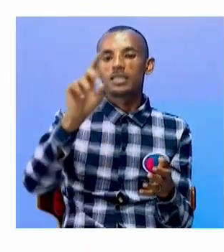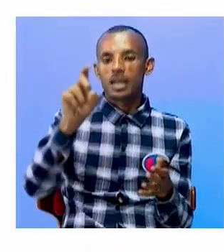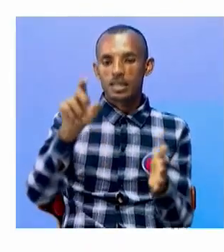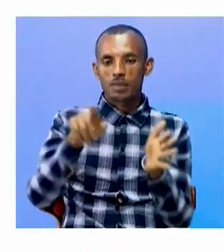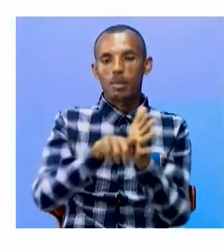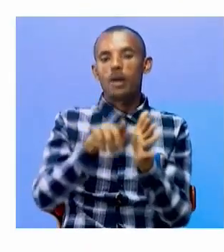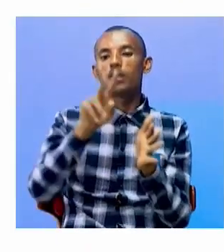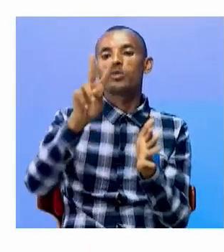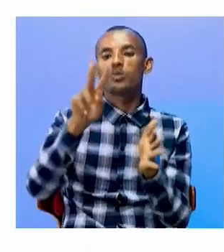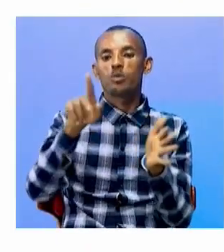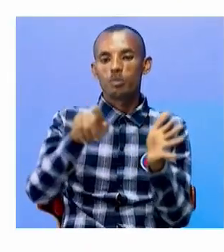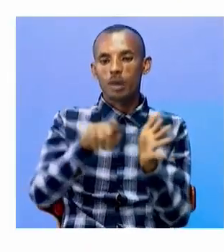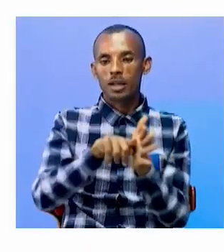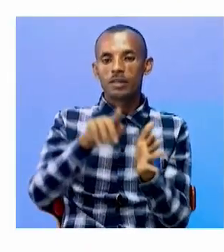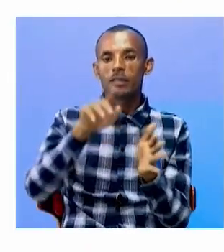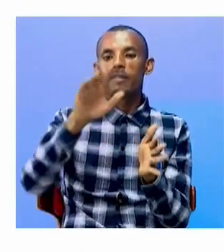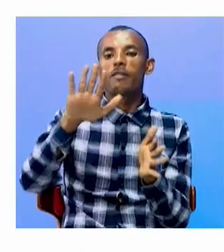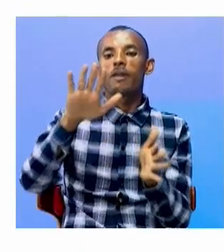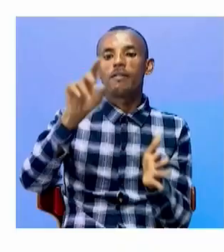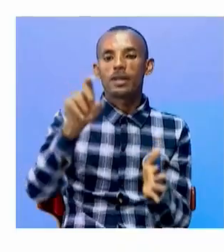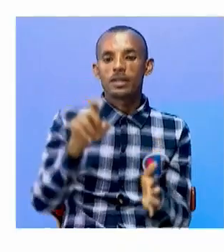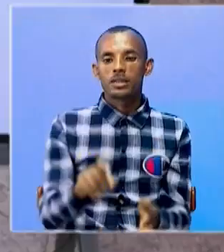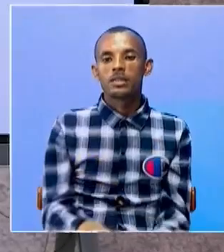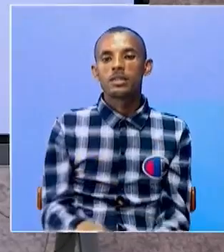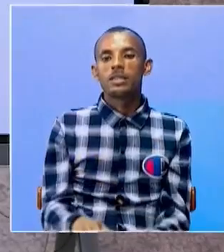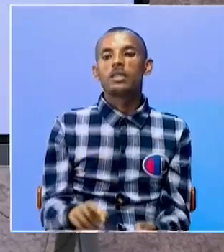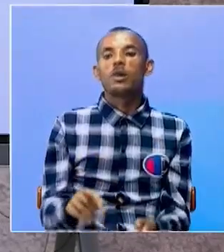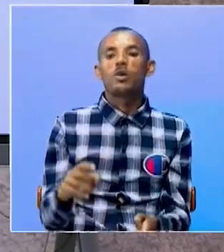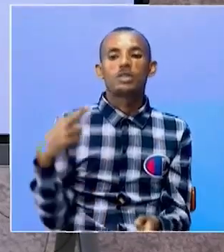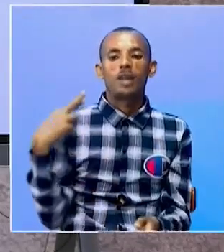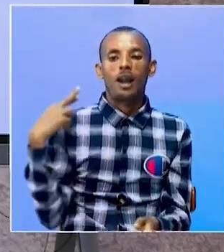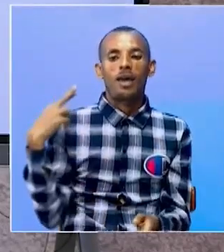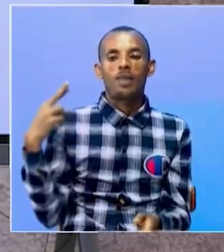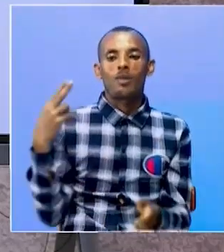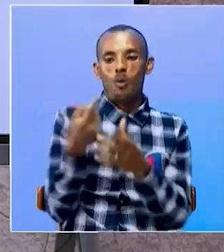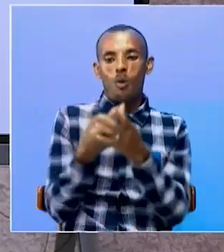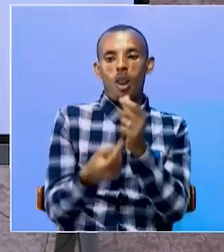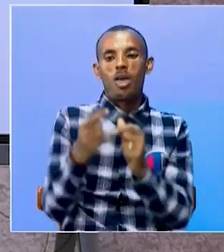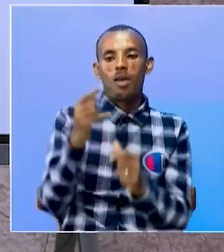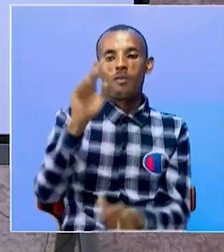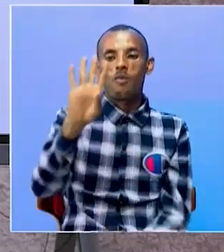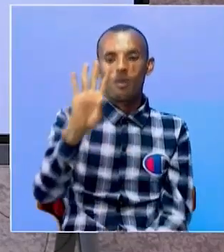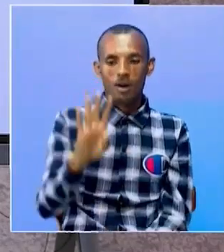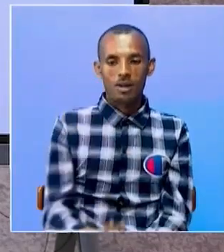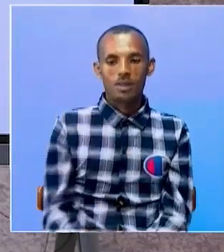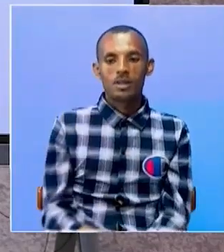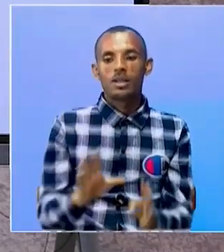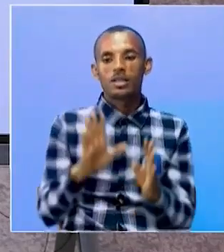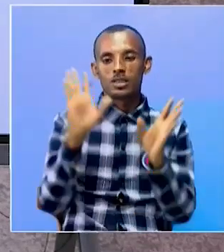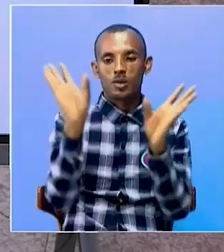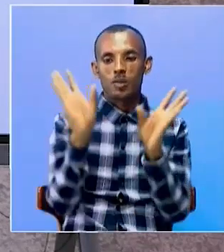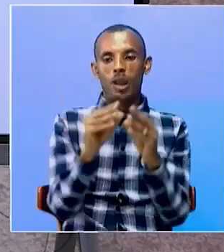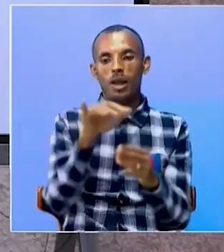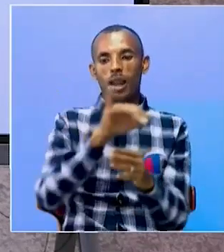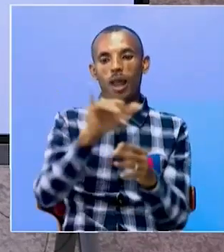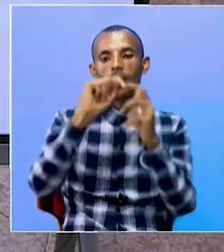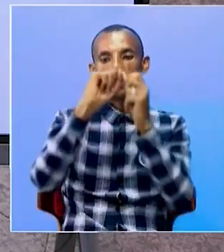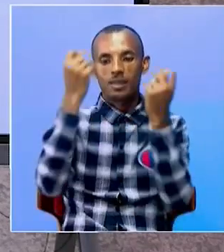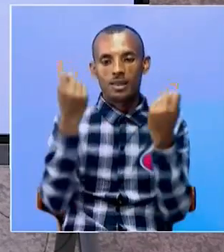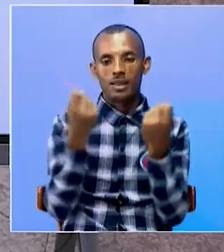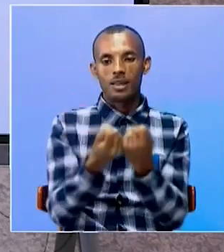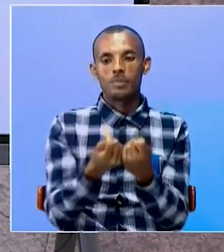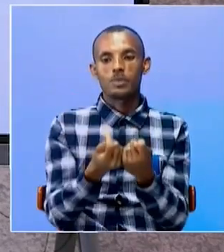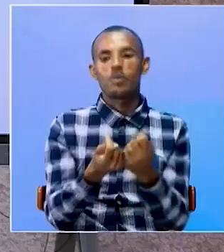-2, -5x, and 10. The right side contains only 4. So let's collect the like terms on this